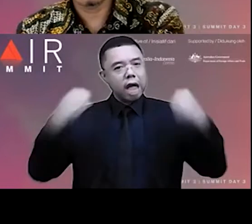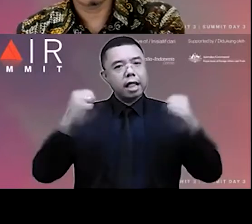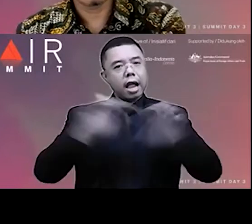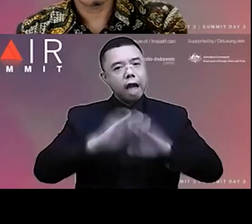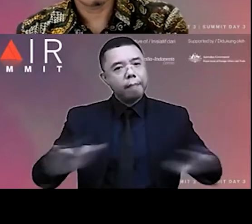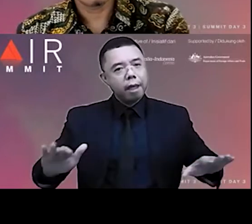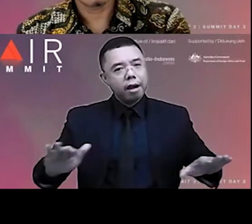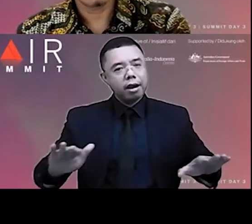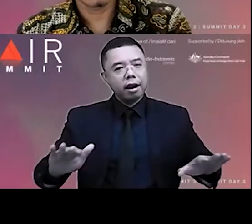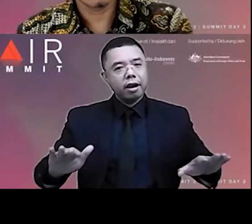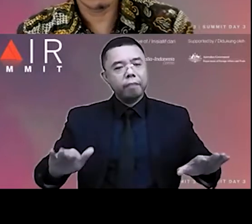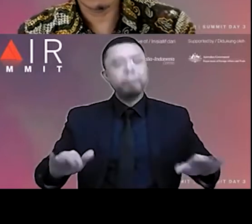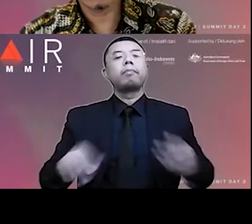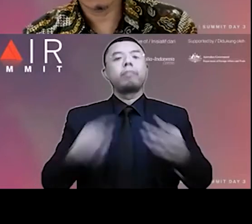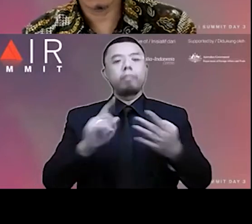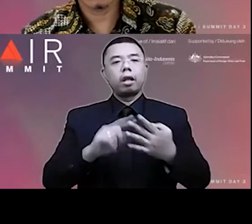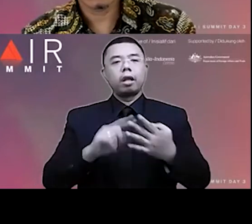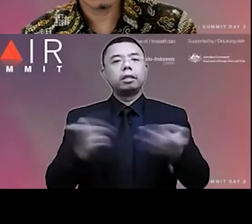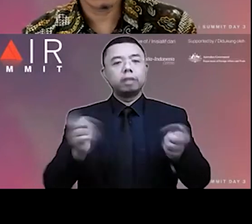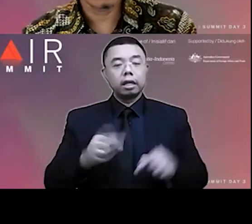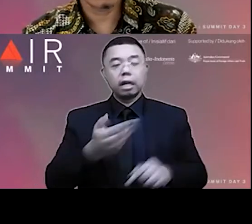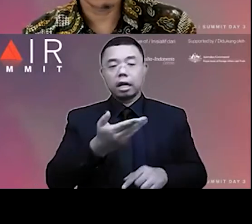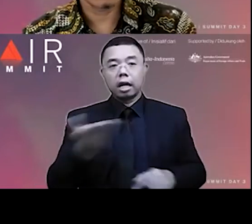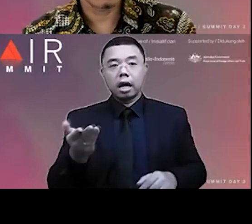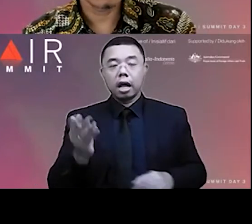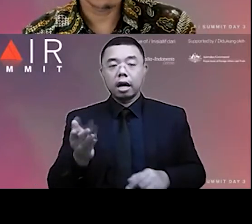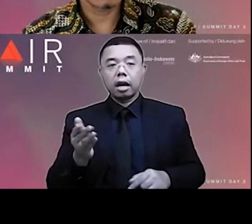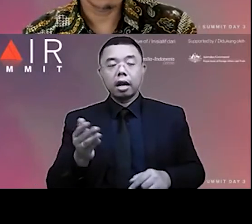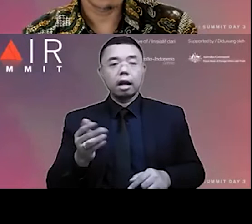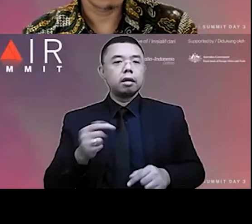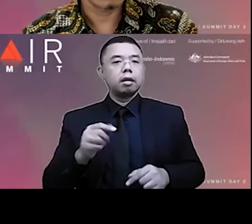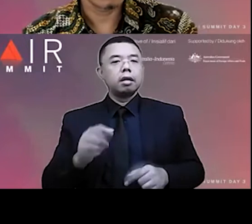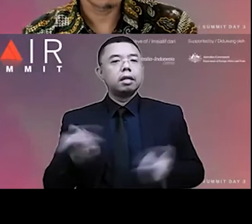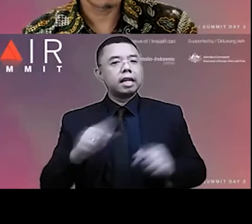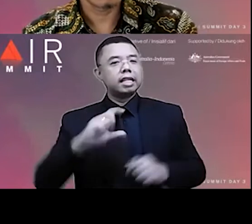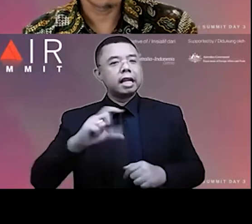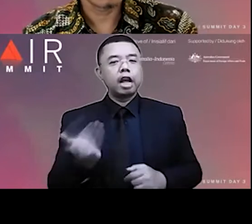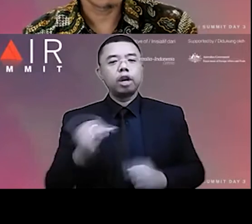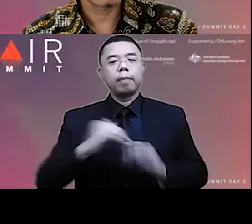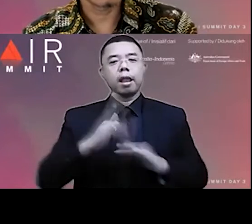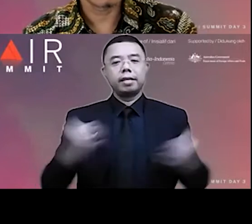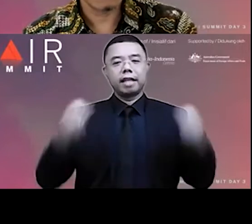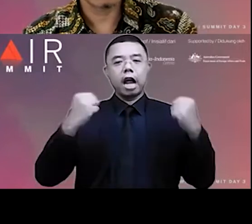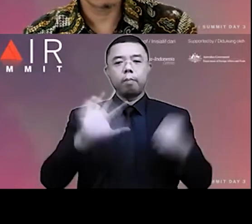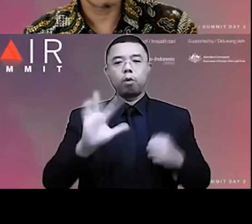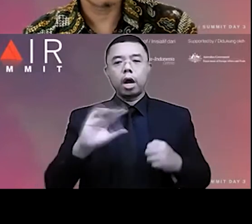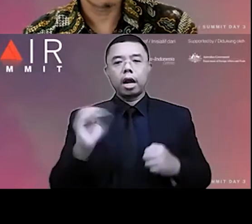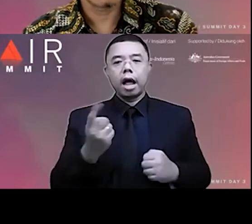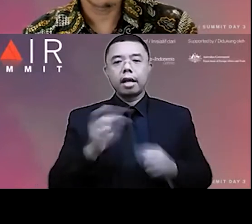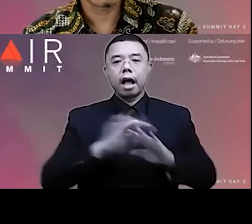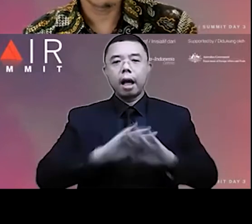lifestyle as the way to frame it. It's not just about being COVID safe, it's about a healthier lifestyle,